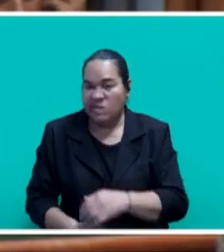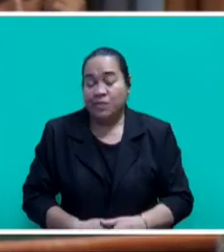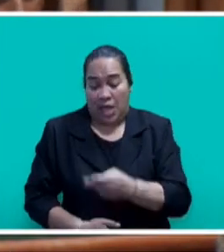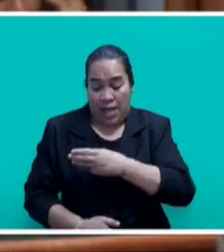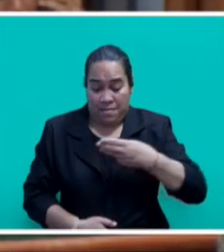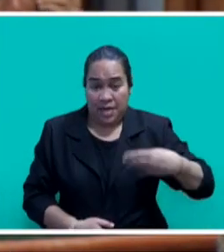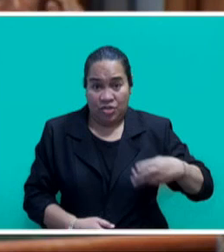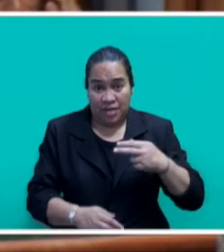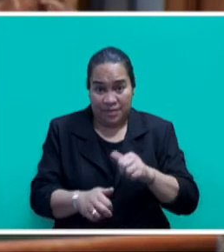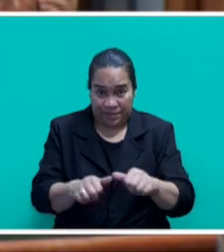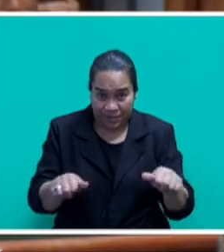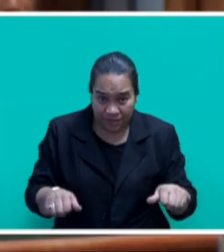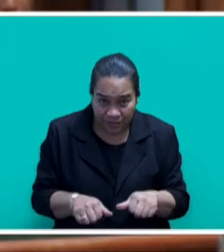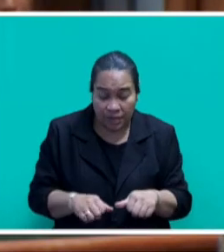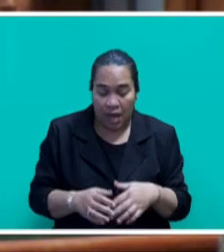has embarked